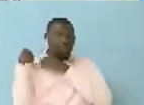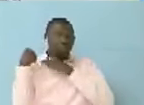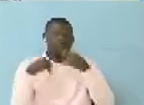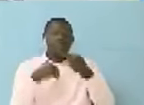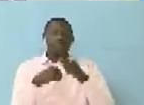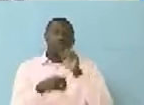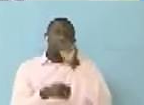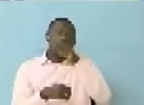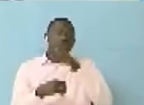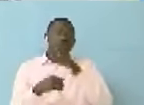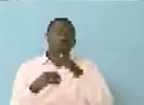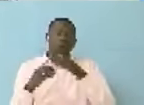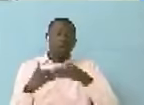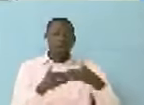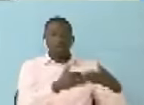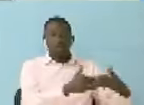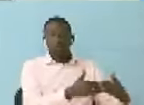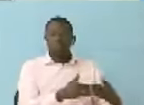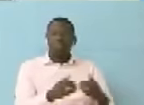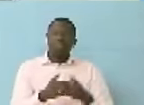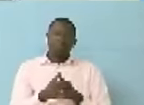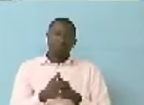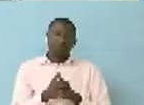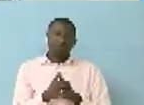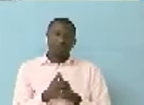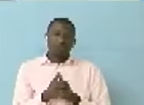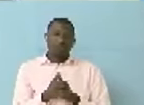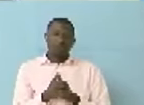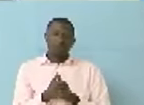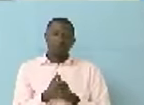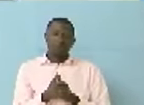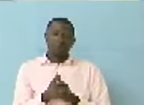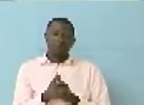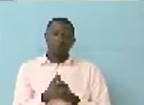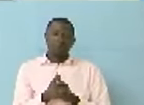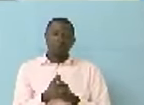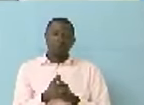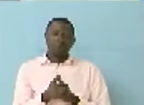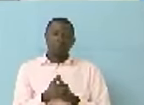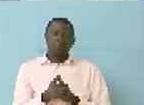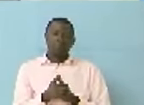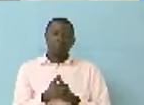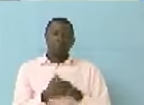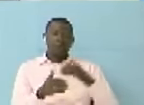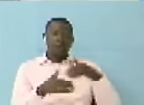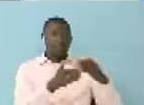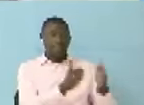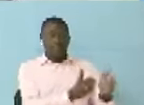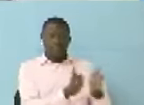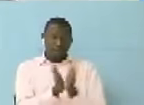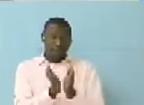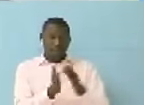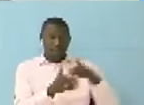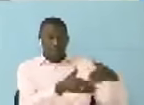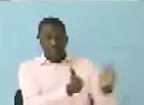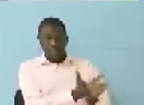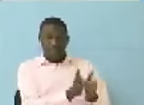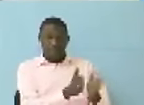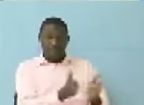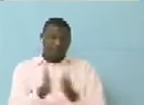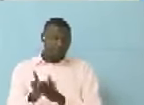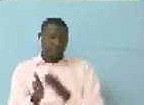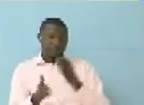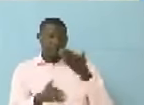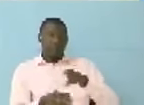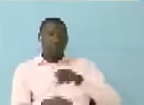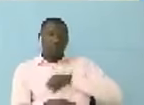nyenna kela multi-me alongo abe nyaro waranto fa mbe tarde mbe marla mbe kula. Apart from your personal individual responsibility. Ninga bote fa